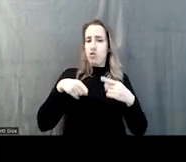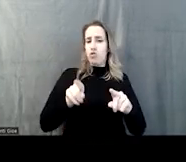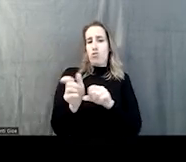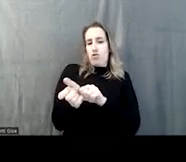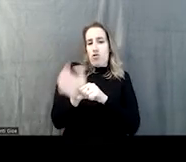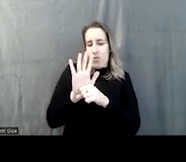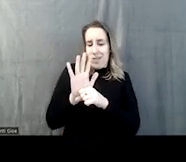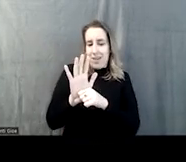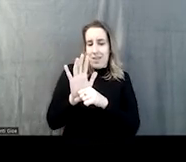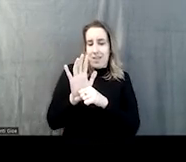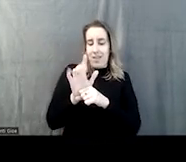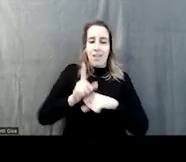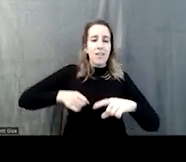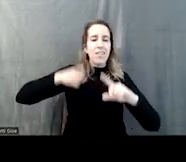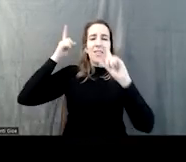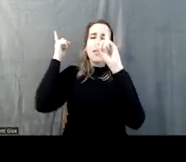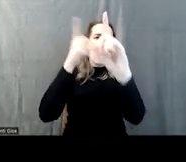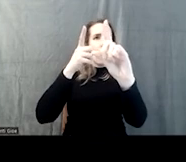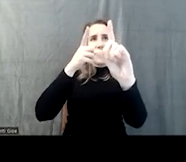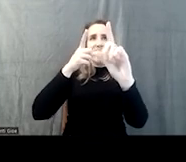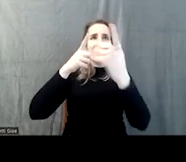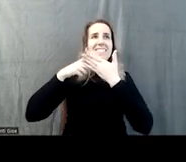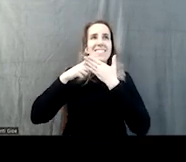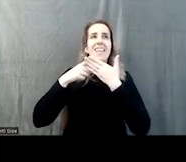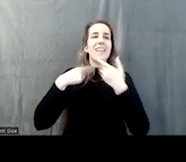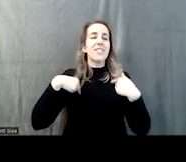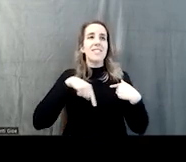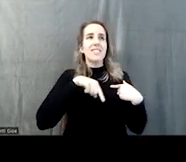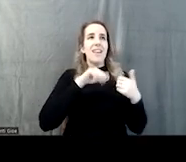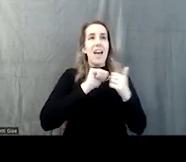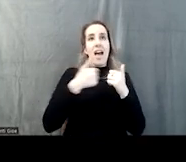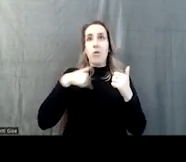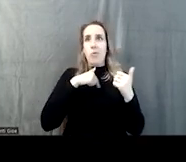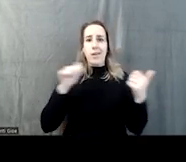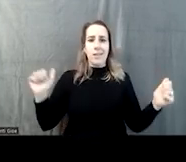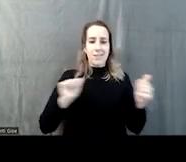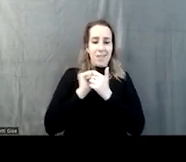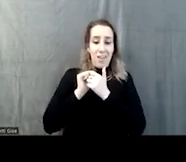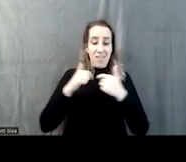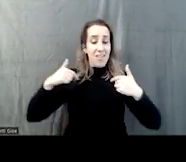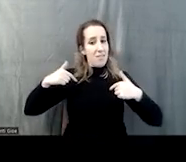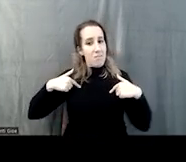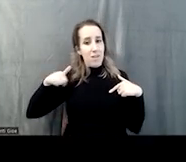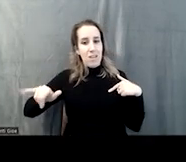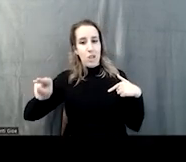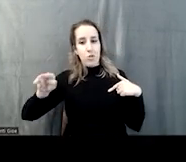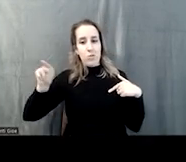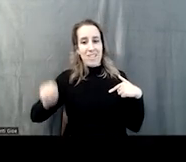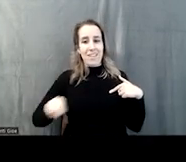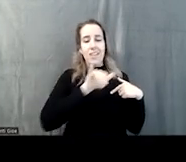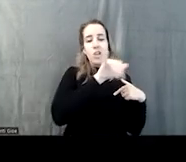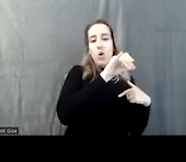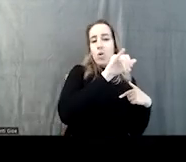talking about being together while I was in New Zealand and she was in New York, and how we